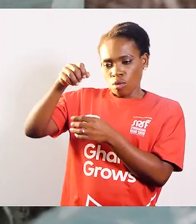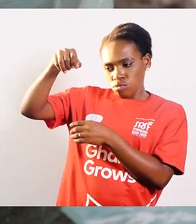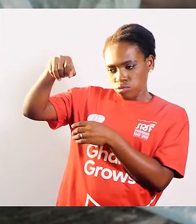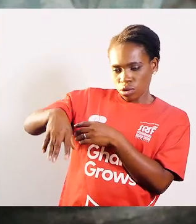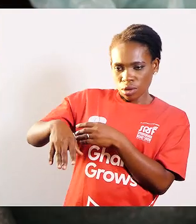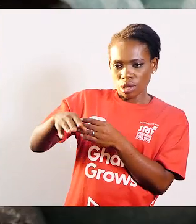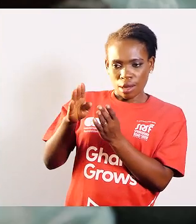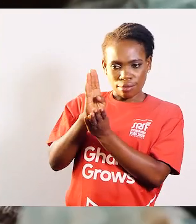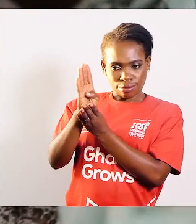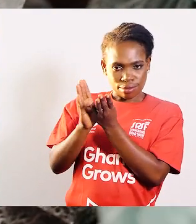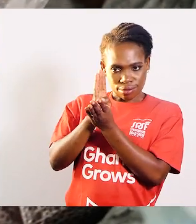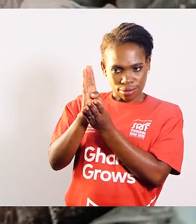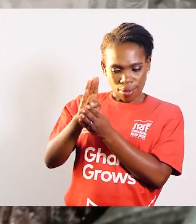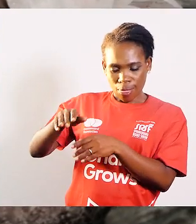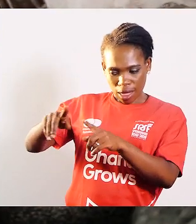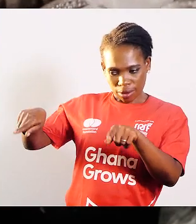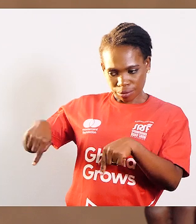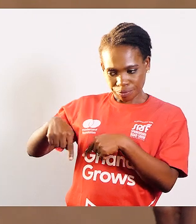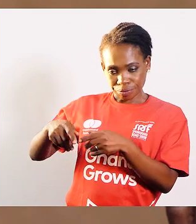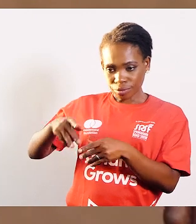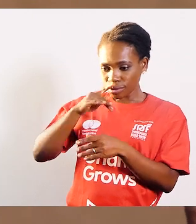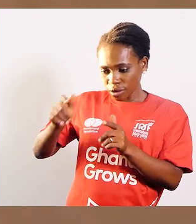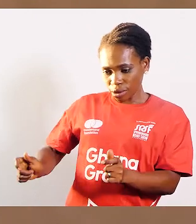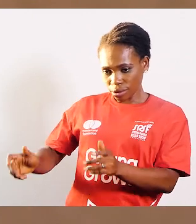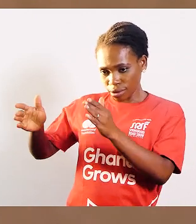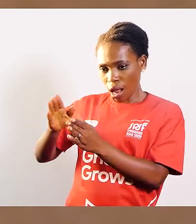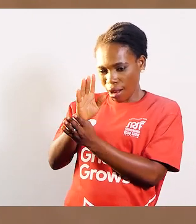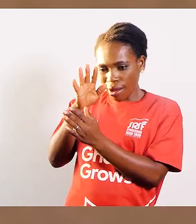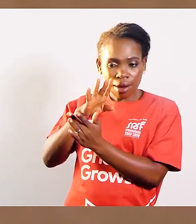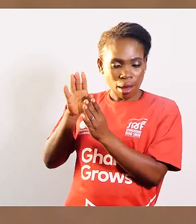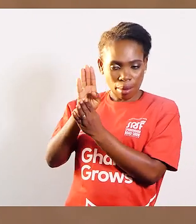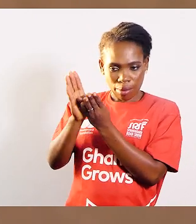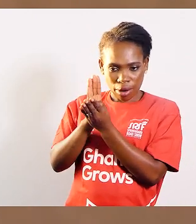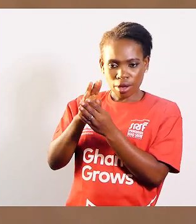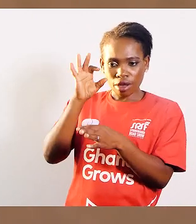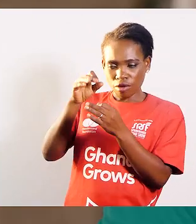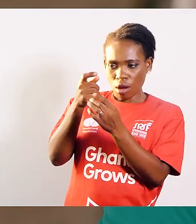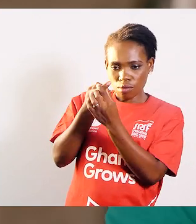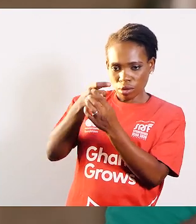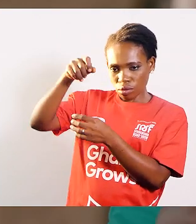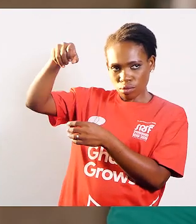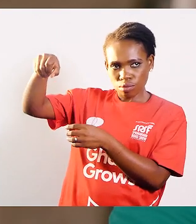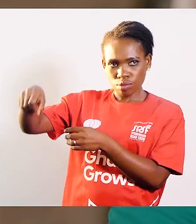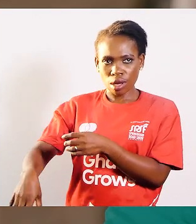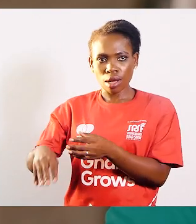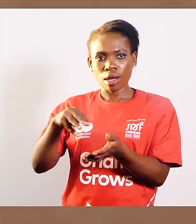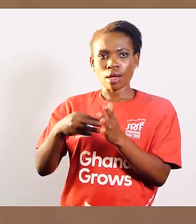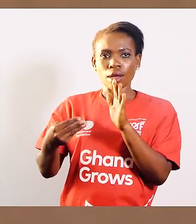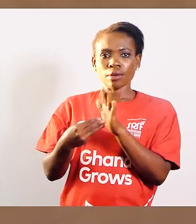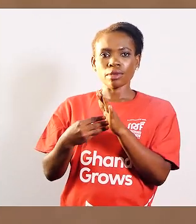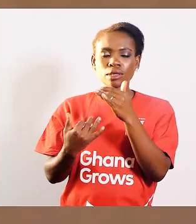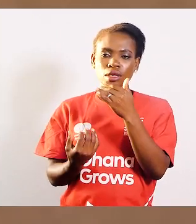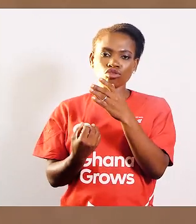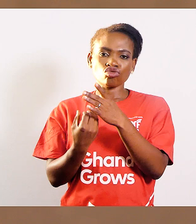Right. Yes. So when the mushrooms, when you introduce the mushroom spawns onto the bags. The seeds onto the